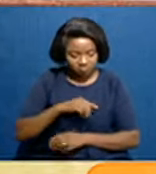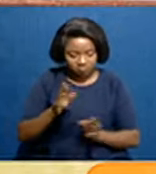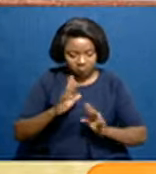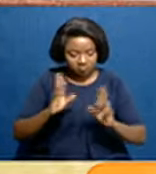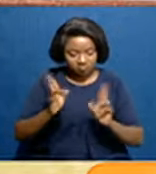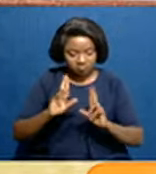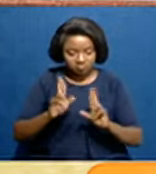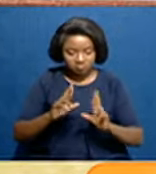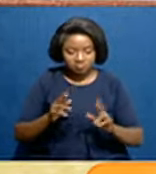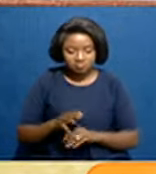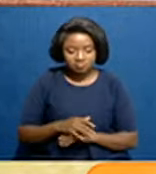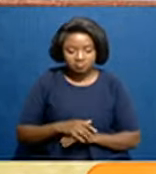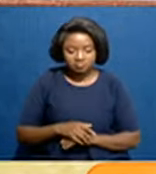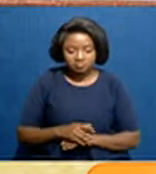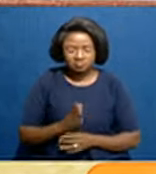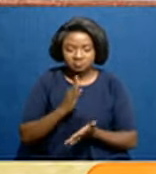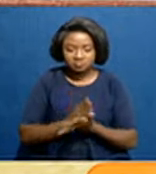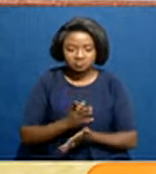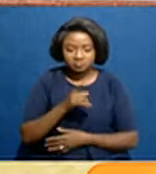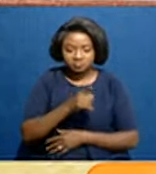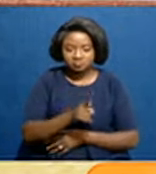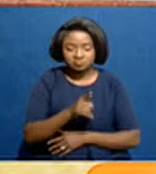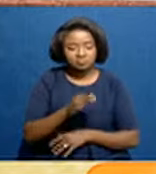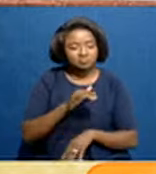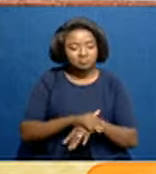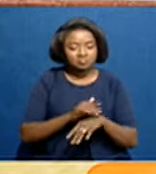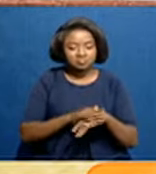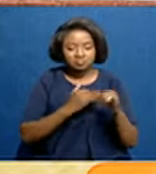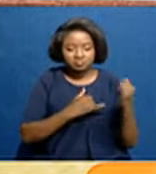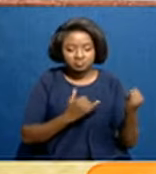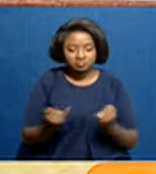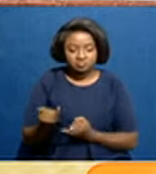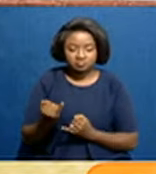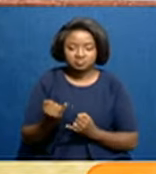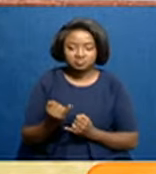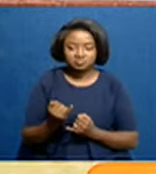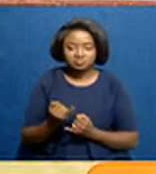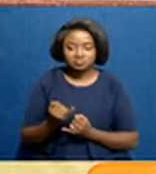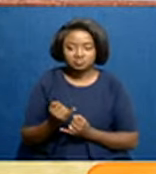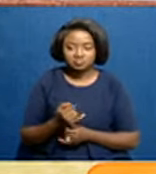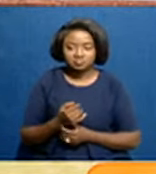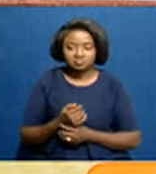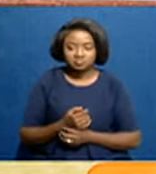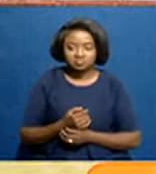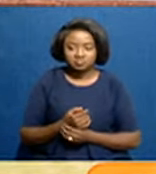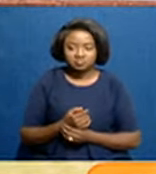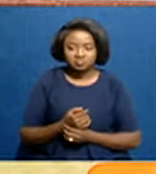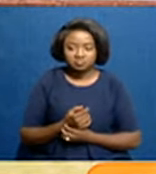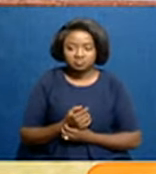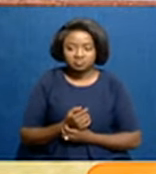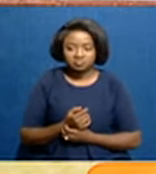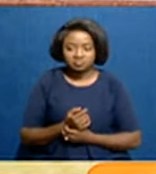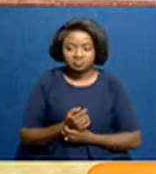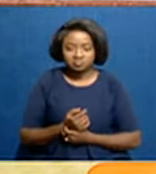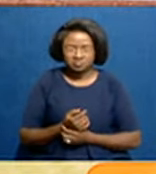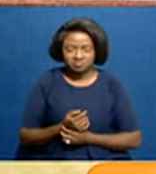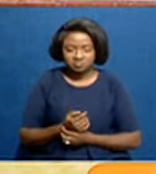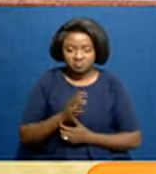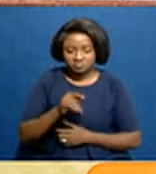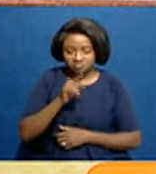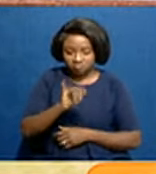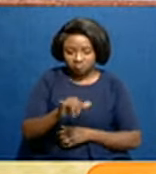is it was a good introduction, because it was Senate that introduced that amendment. And